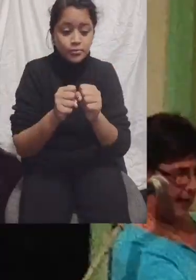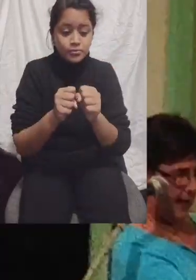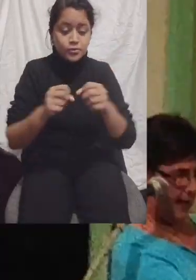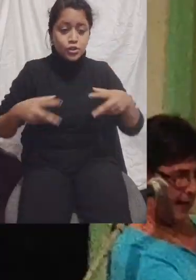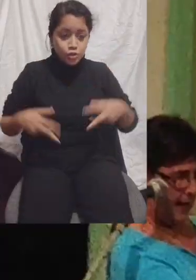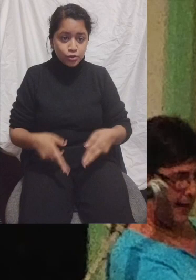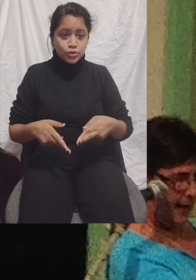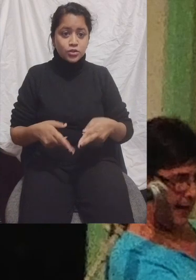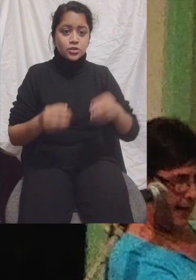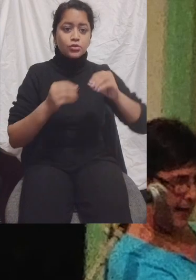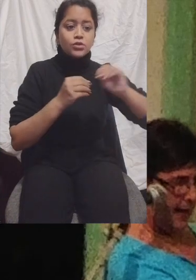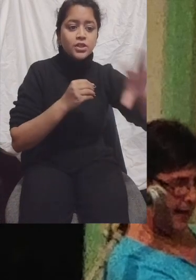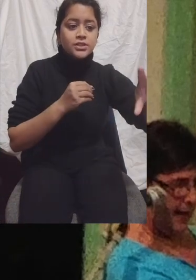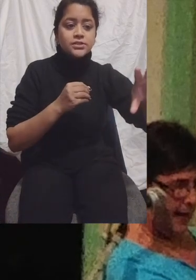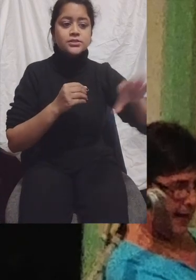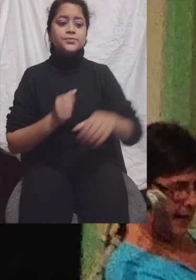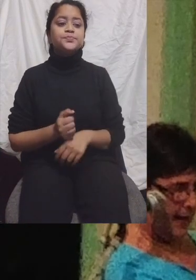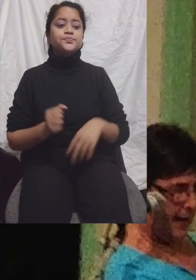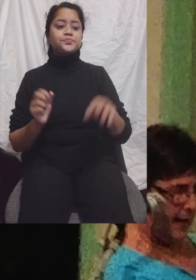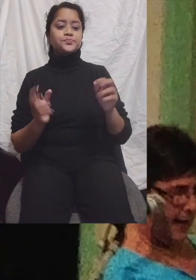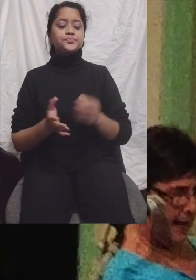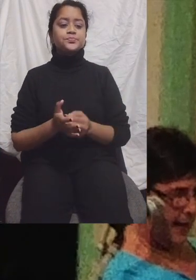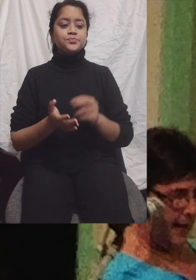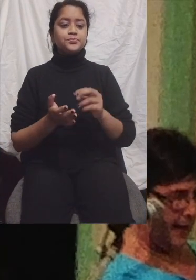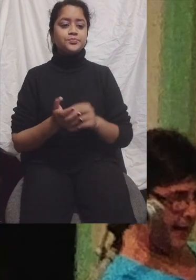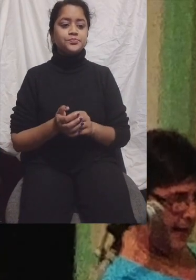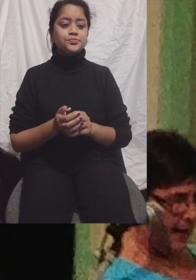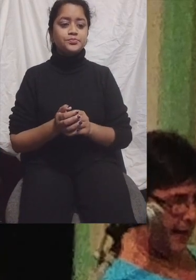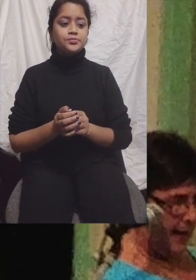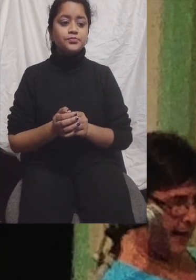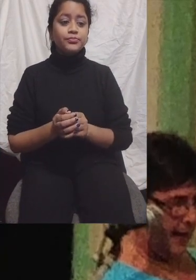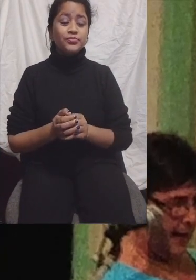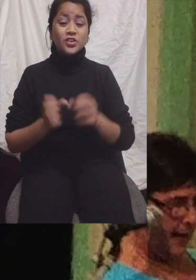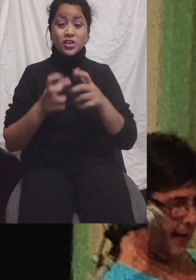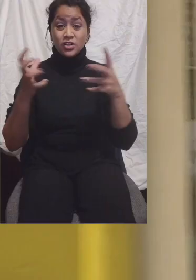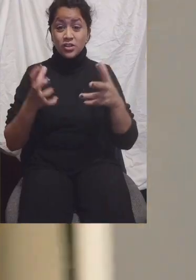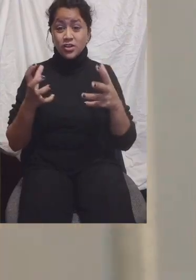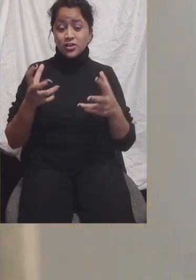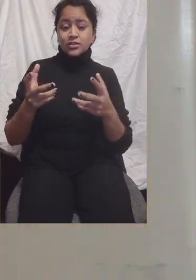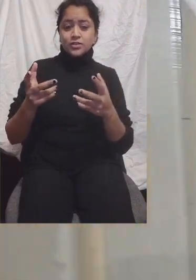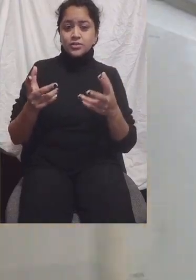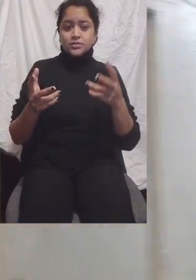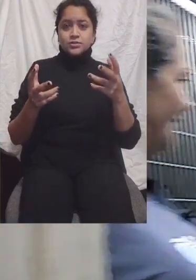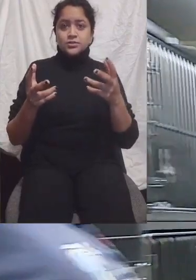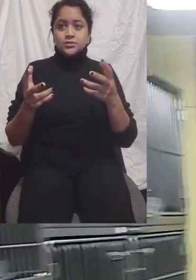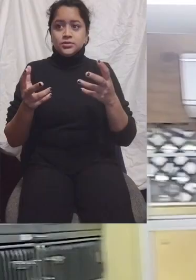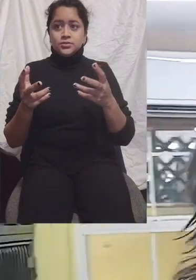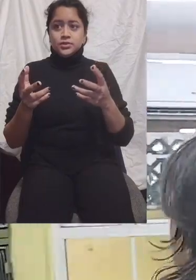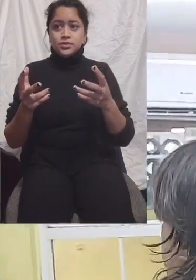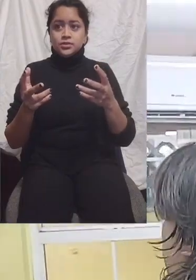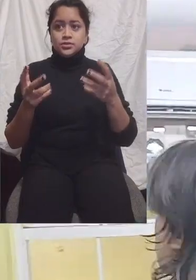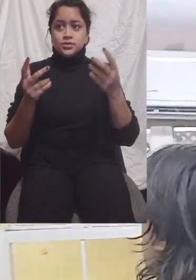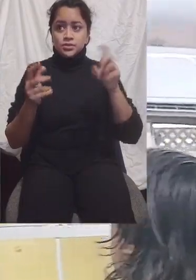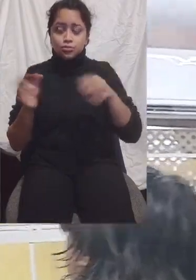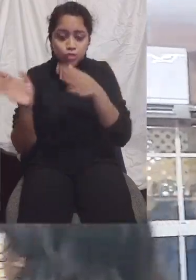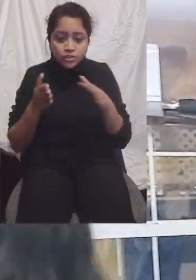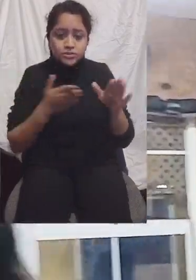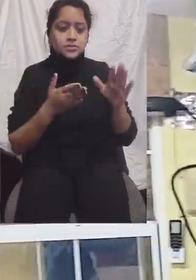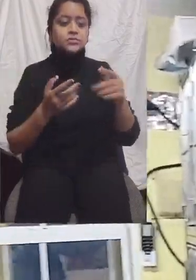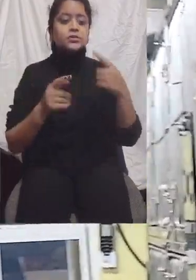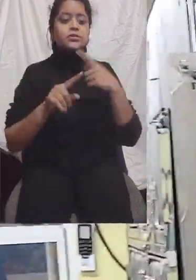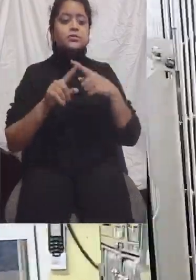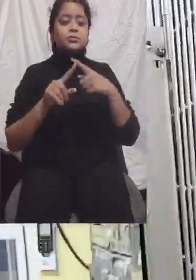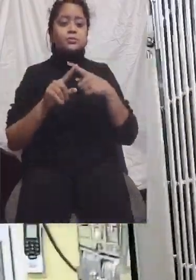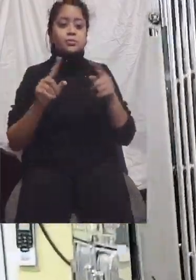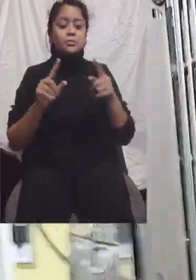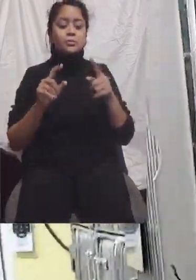job, involves a lot of coordination and fitness, but still it's something that is incredibly rewarding. So if someone wants to